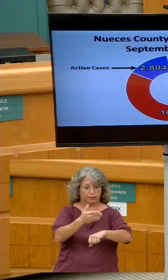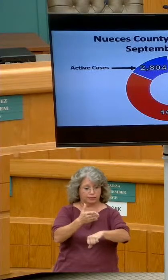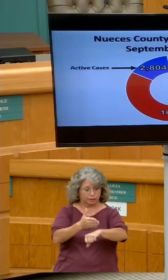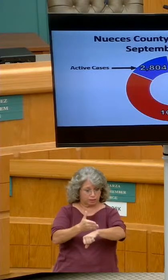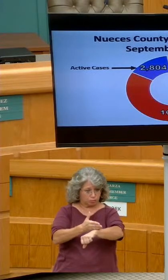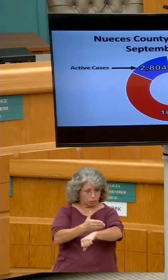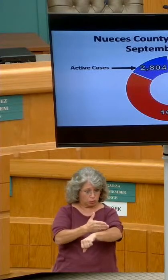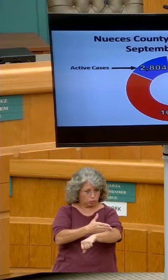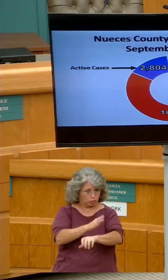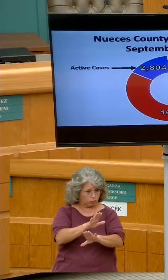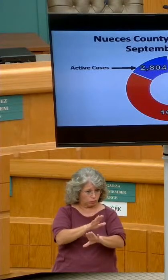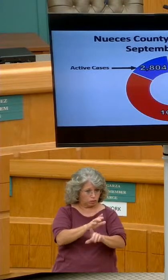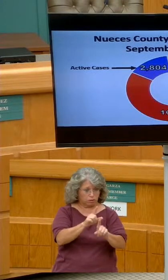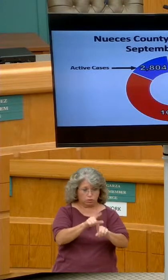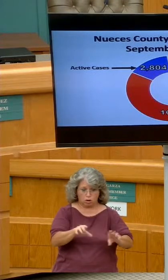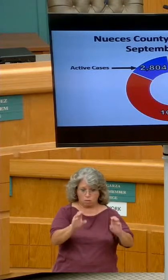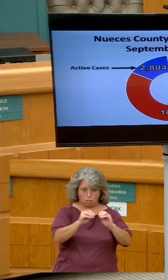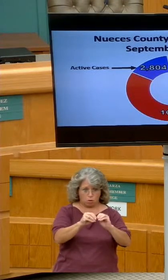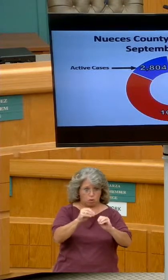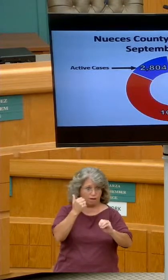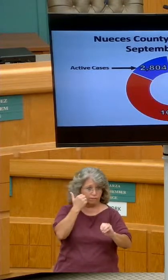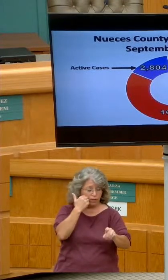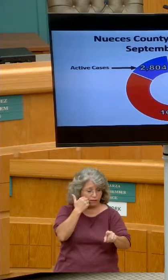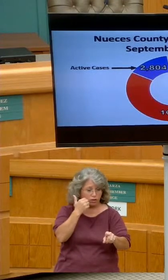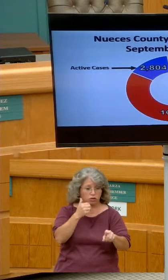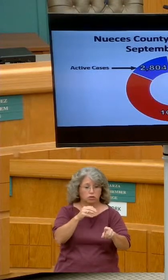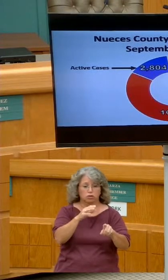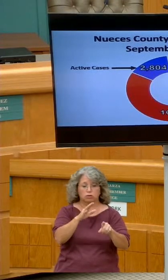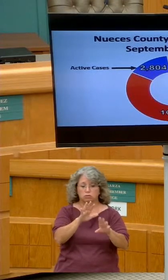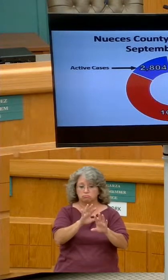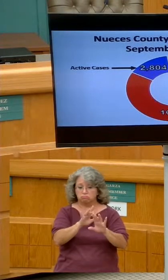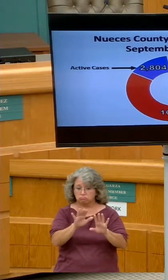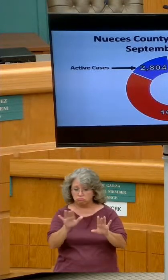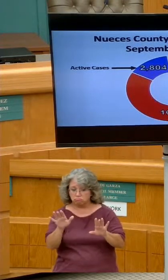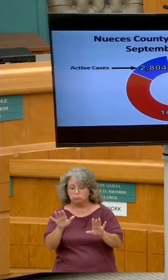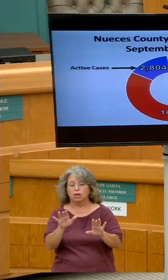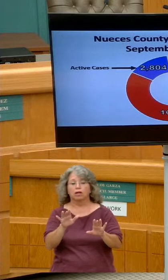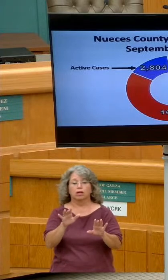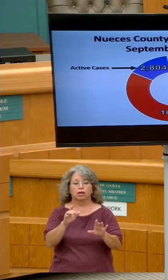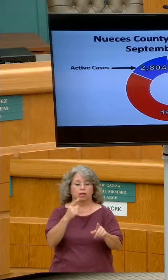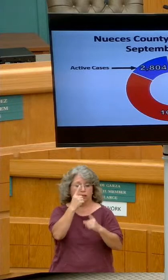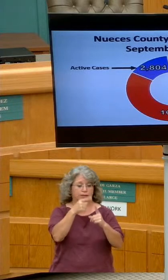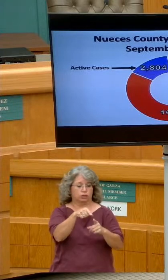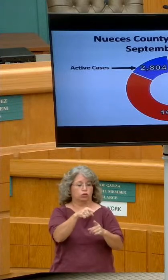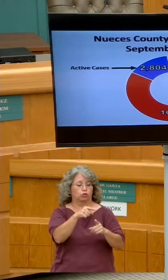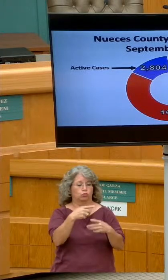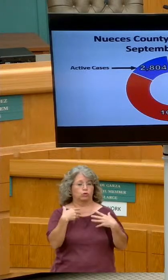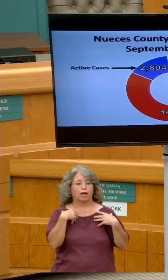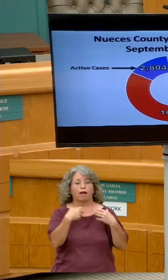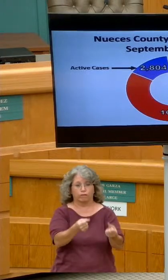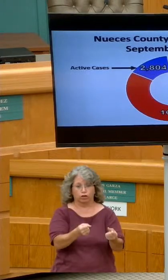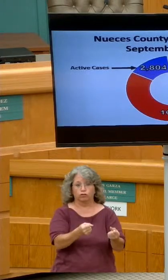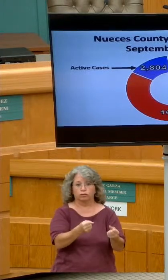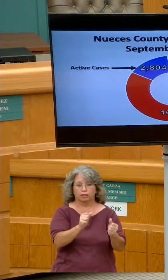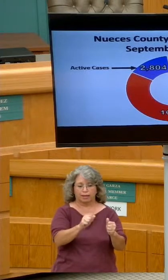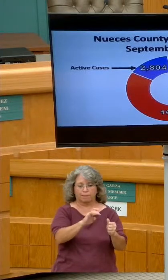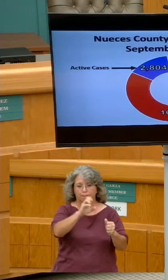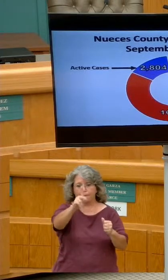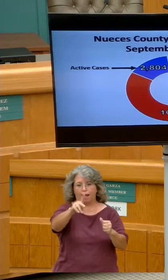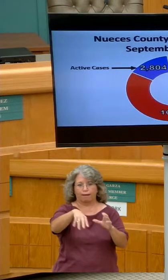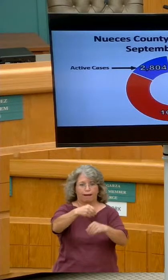you're no longer having fever, you can be considered recovered to be able to go back out into the community. So we